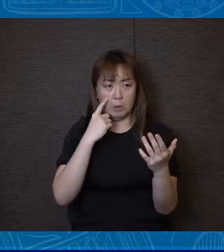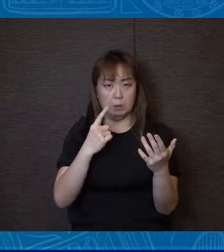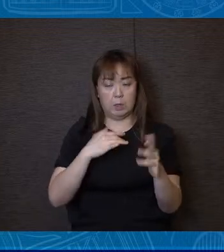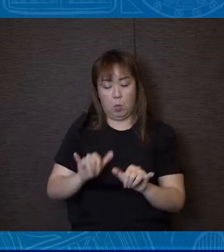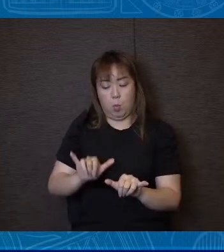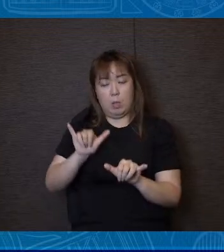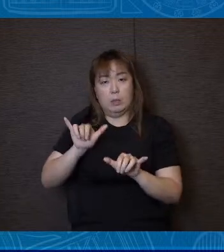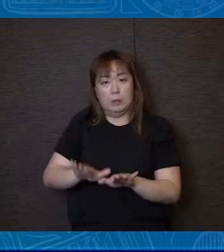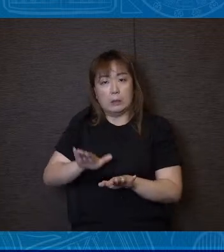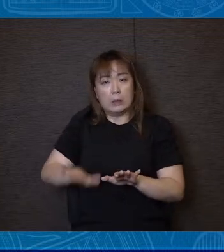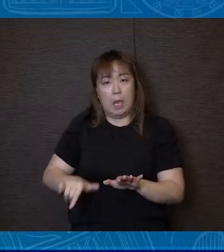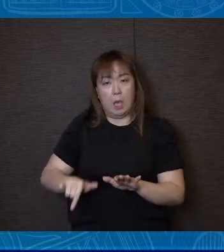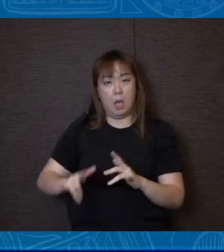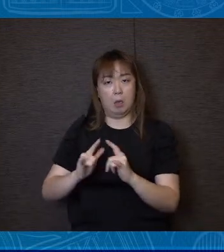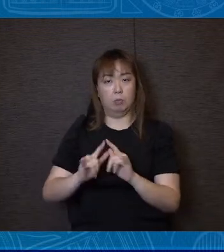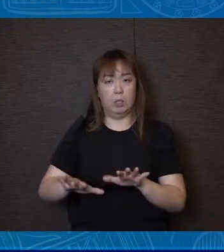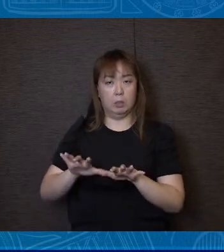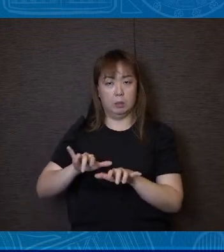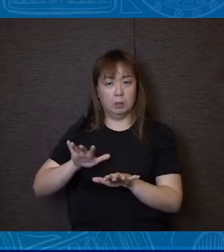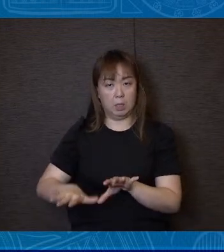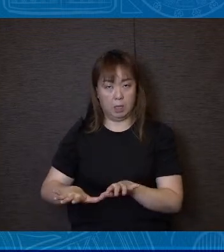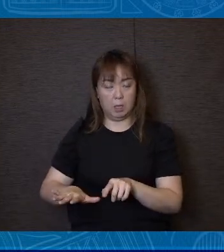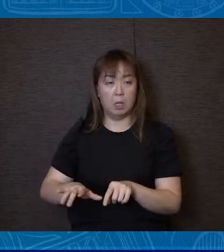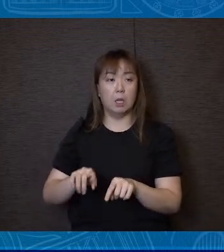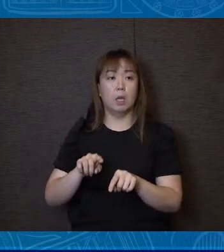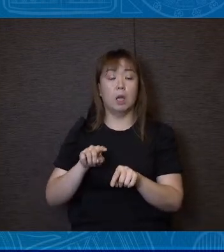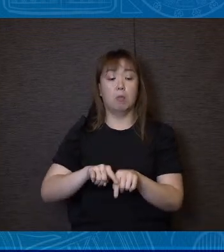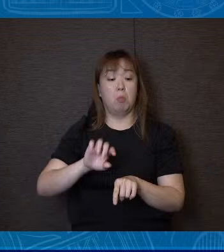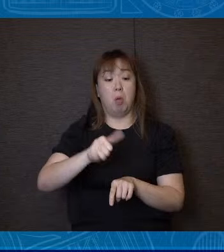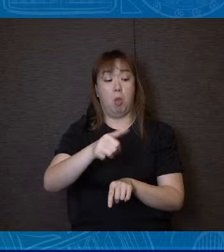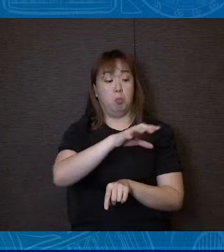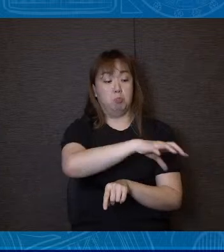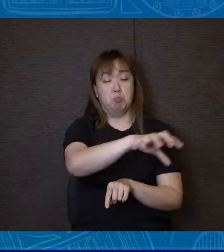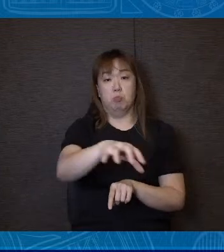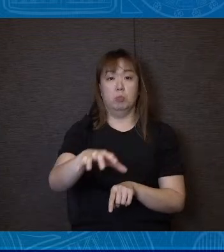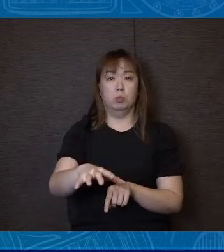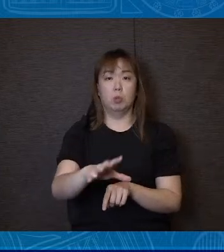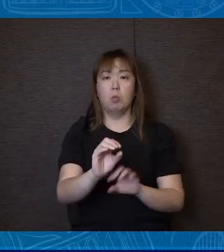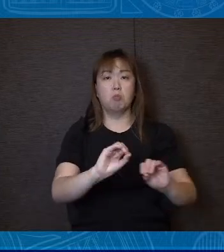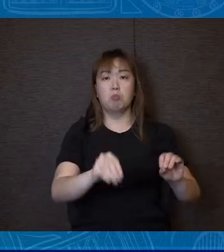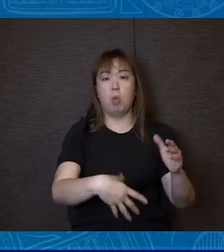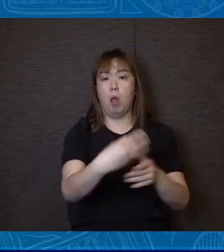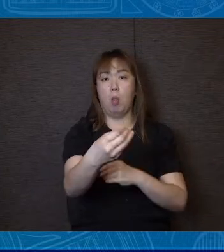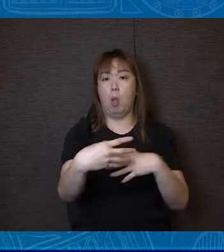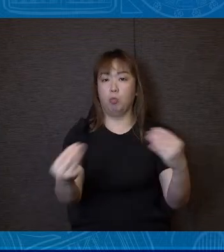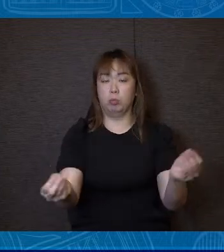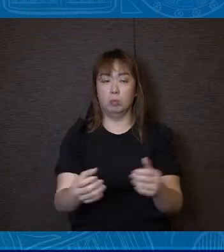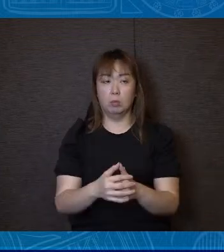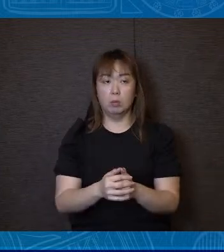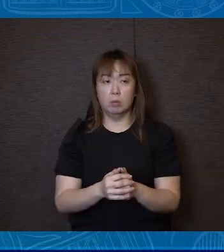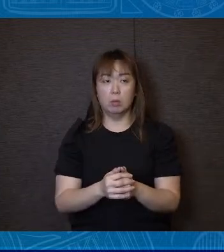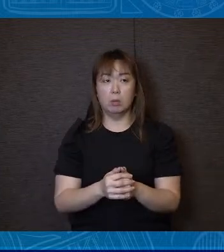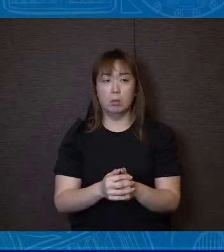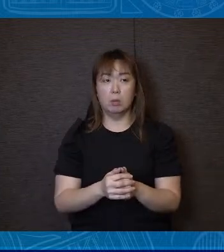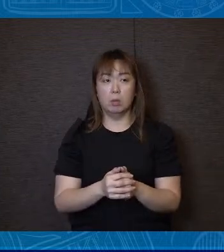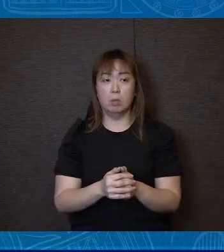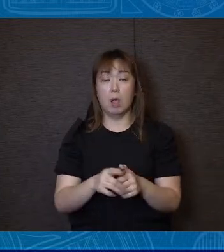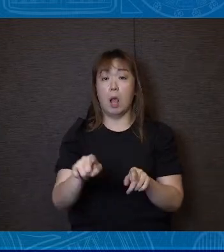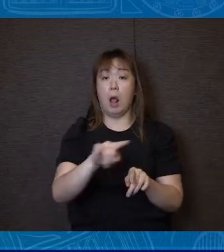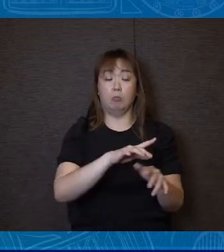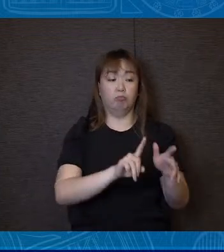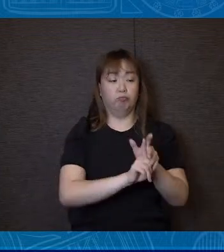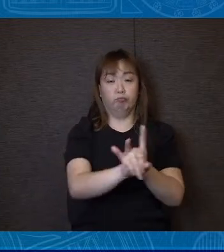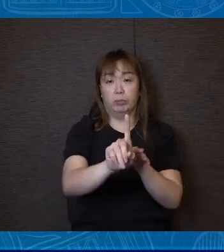on the evacuation centers. So aside from us, none did so. So others fled